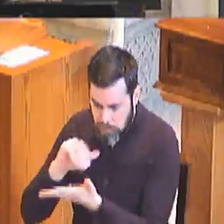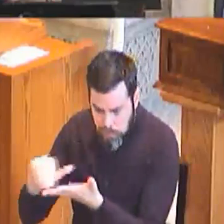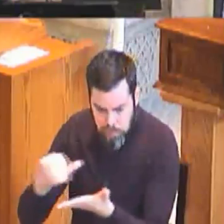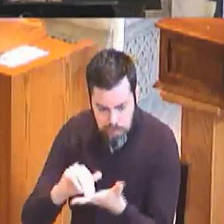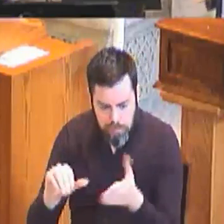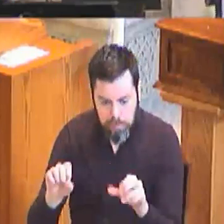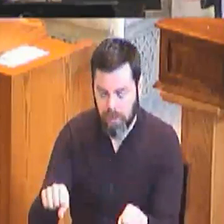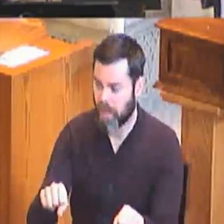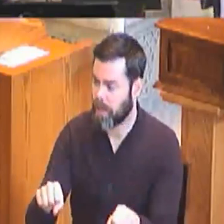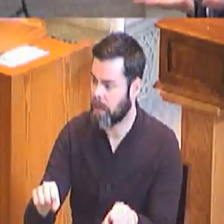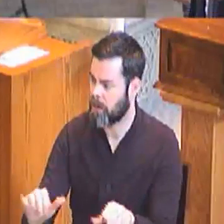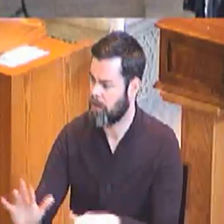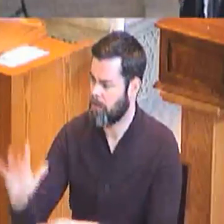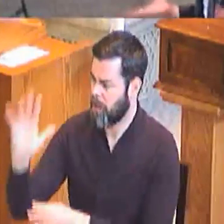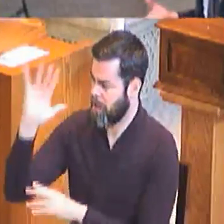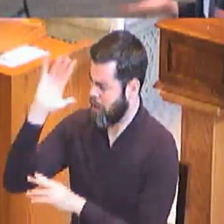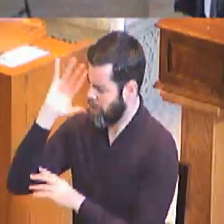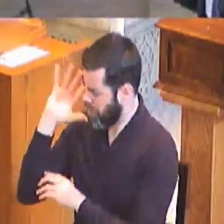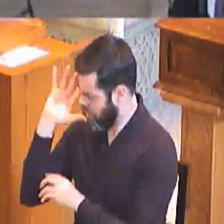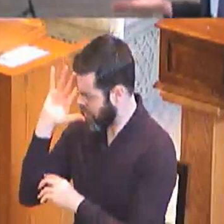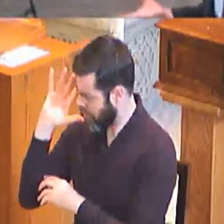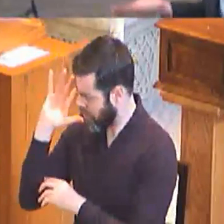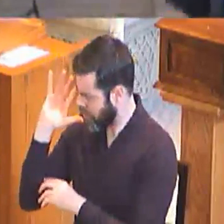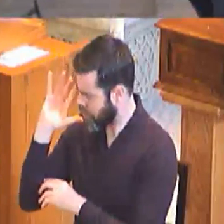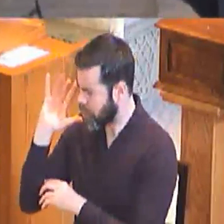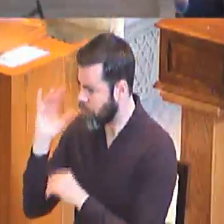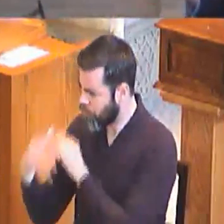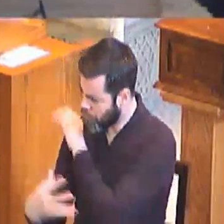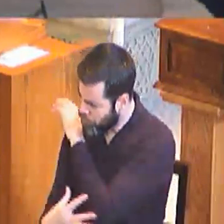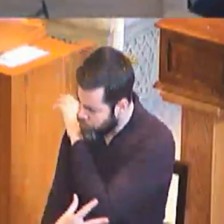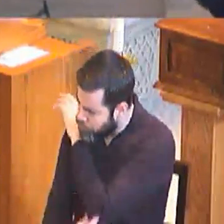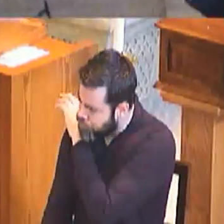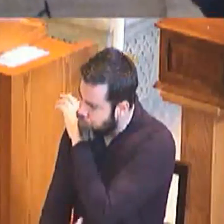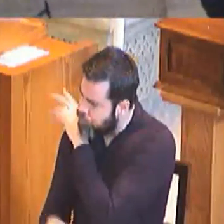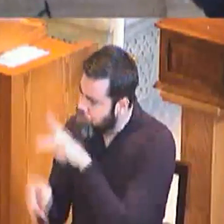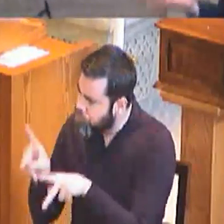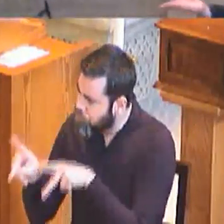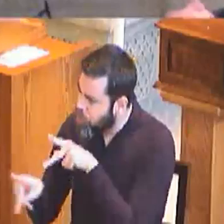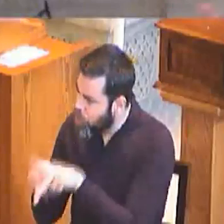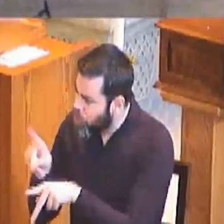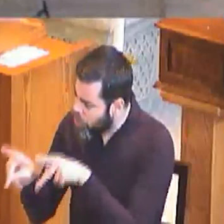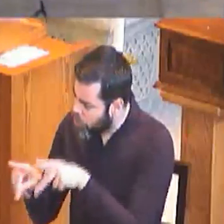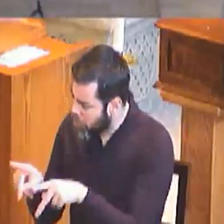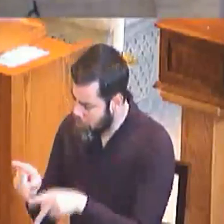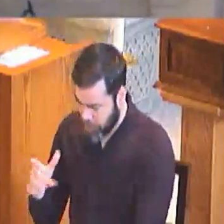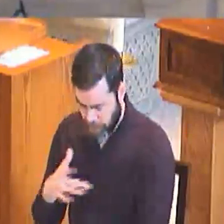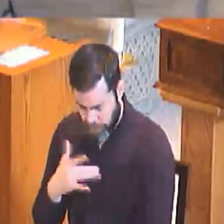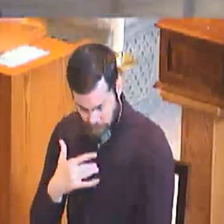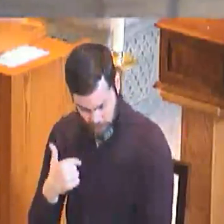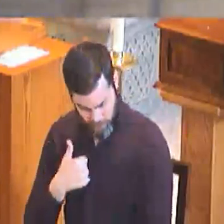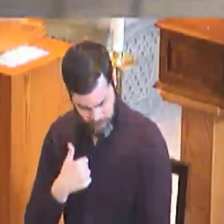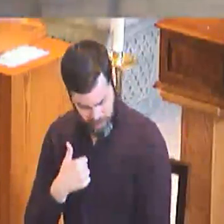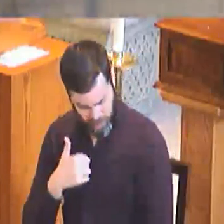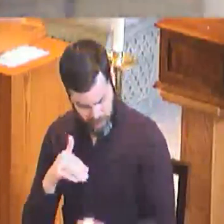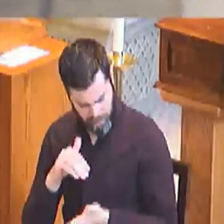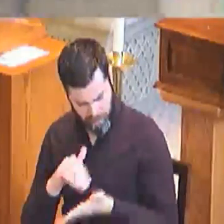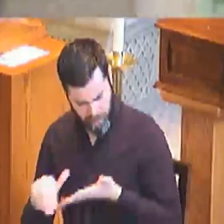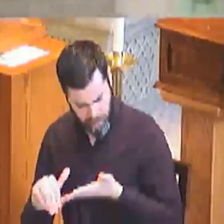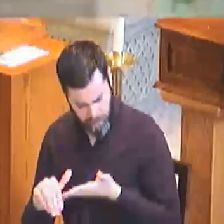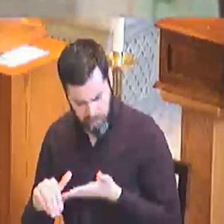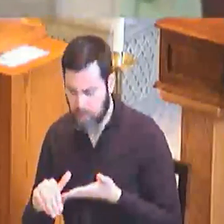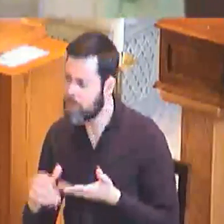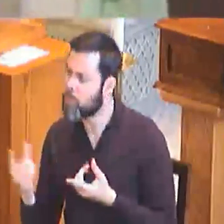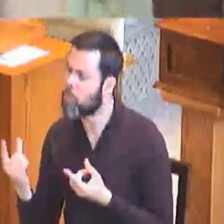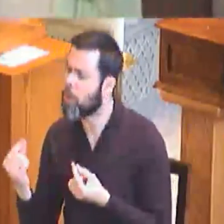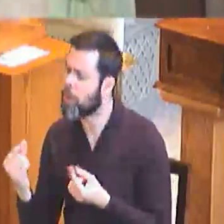you see, at that time, in order for these peasants, in order for them to be forgiven, they had to go to the temple